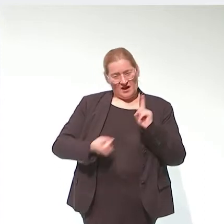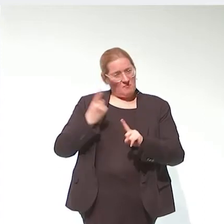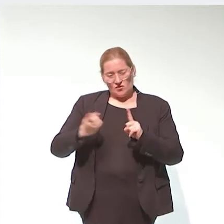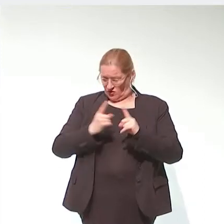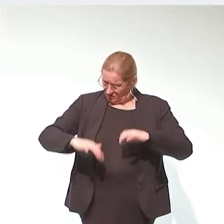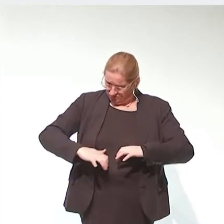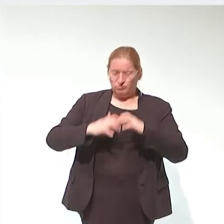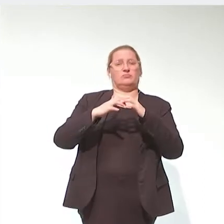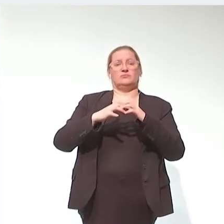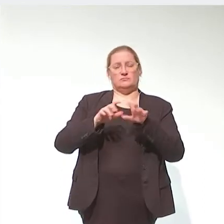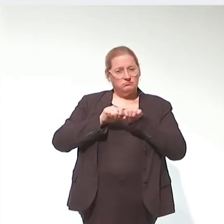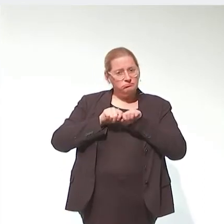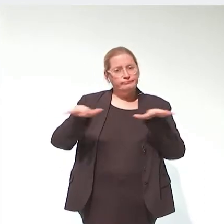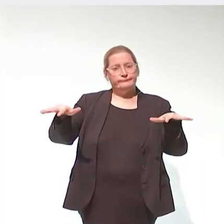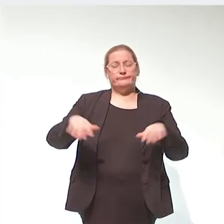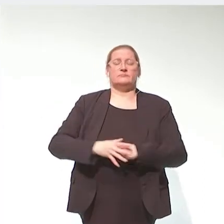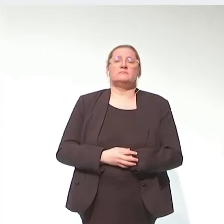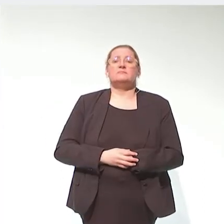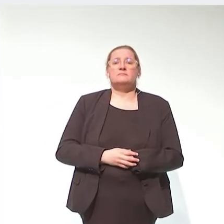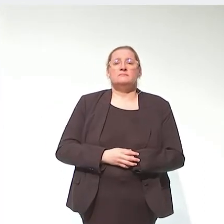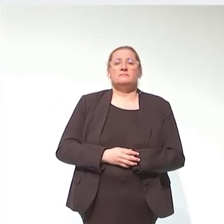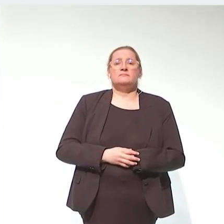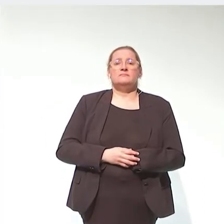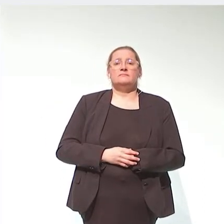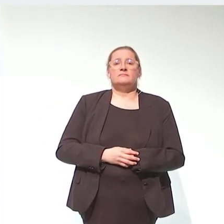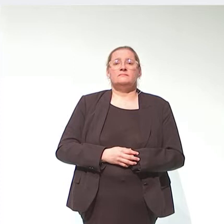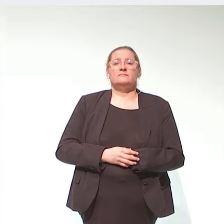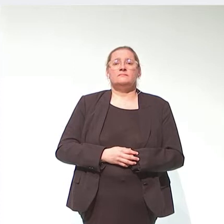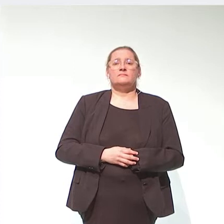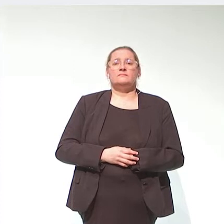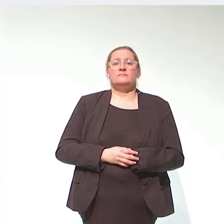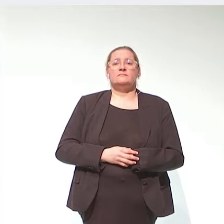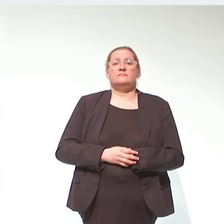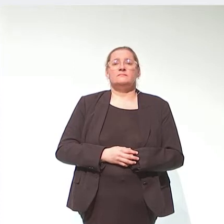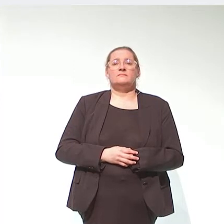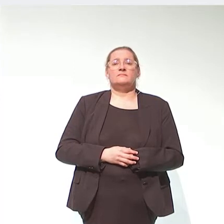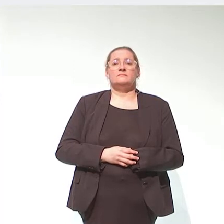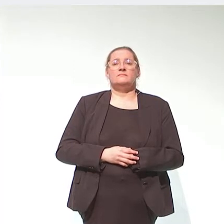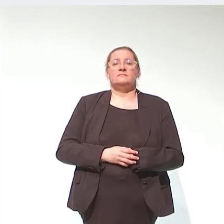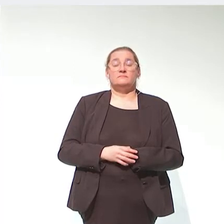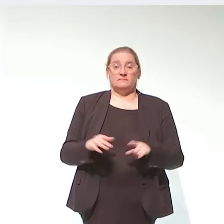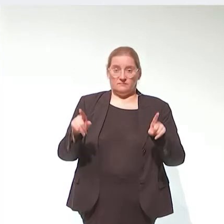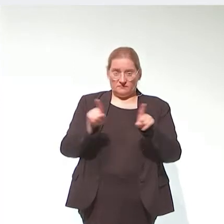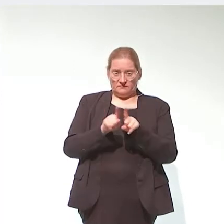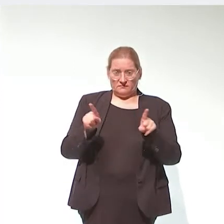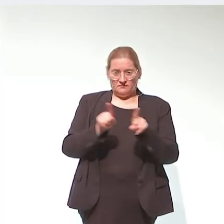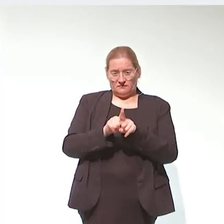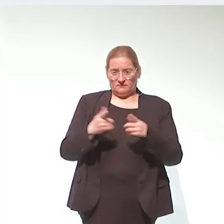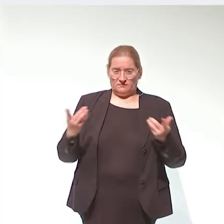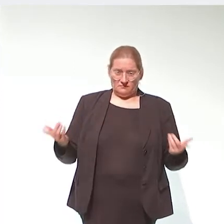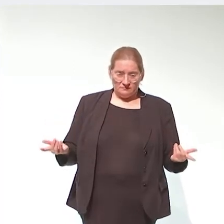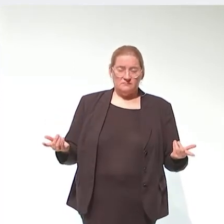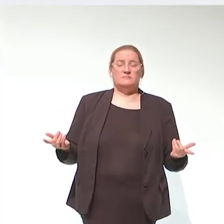that the humanitarian efforts too often leave persons with disabilities behind, unable to